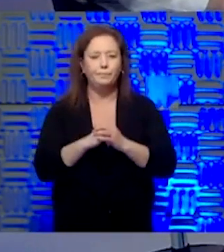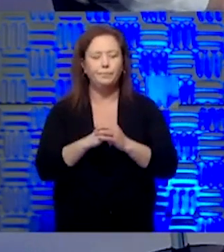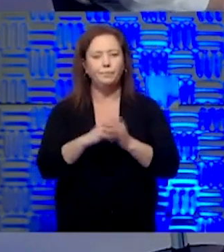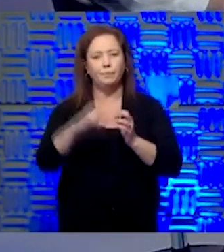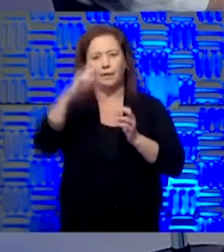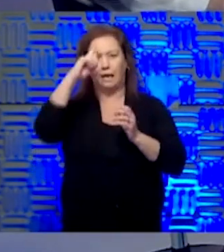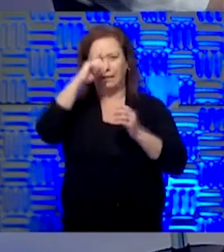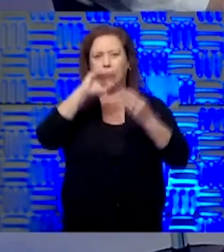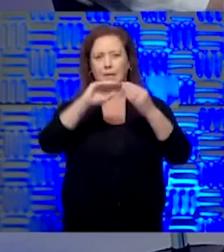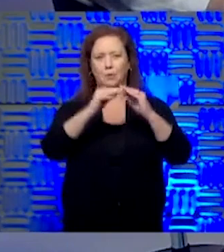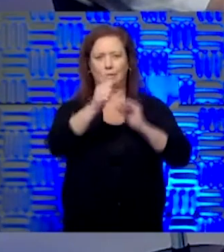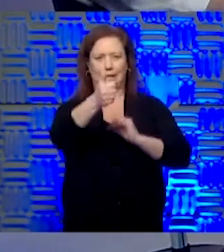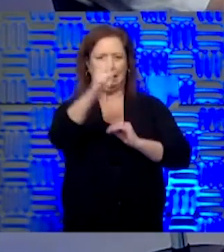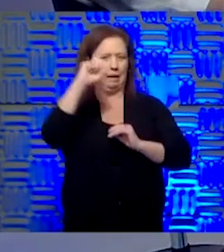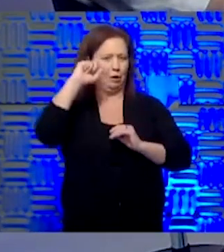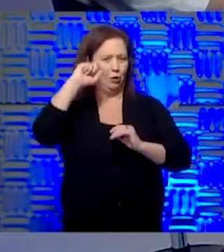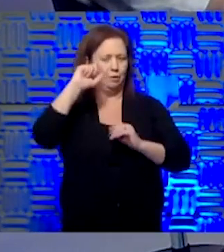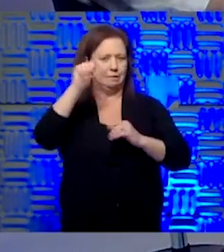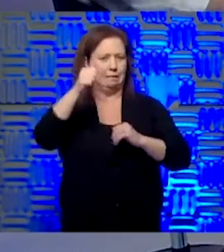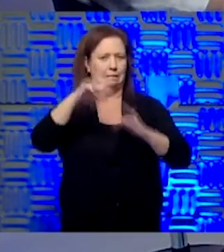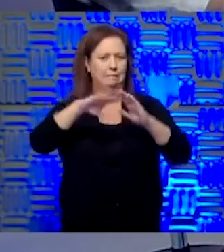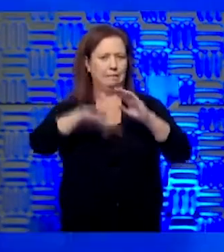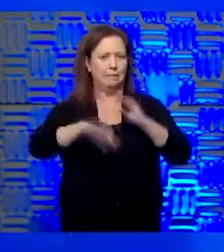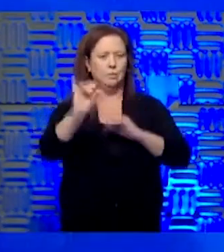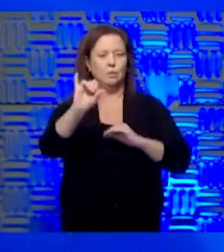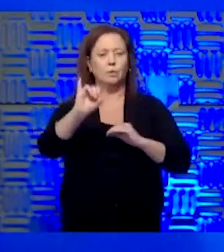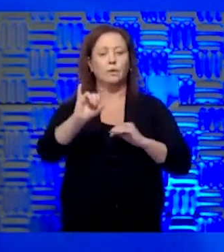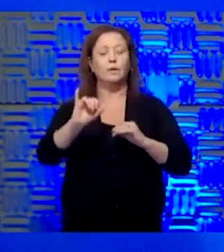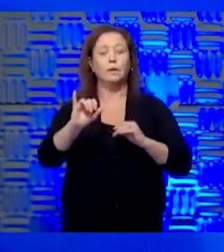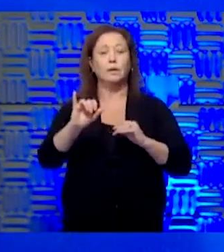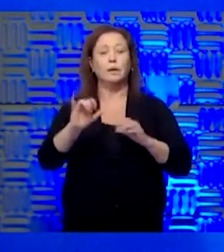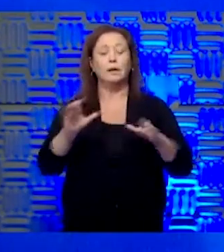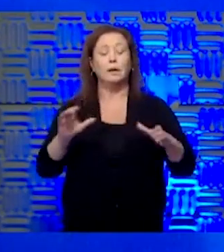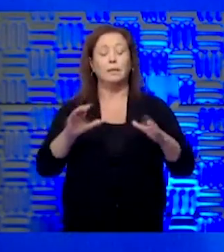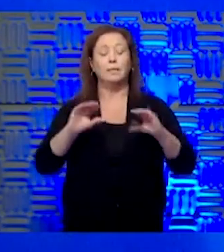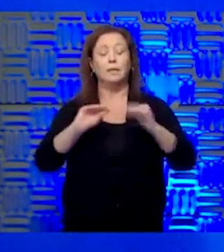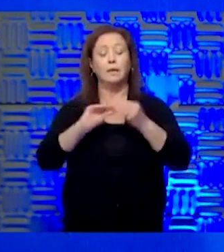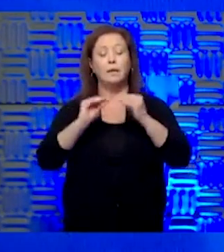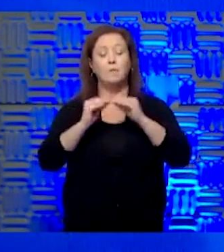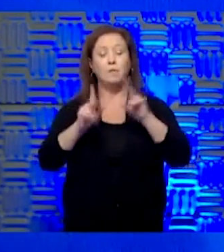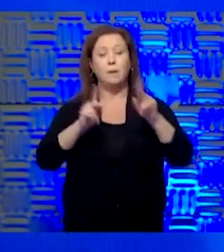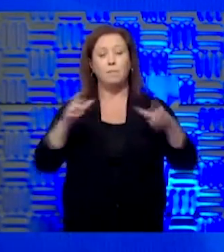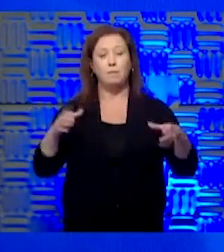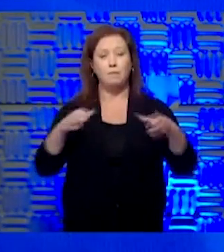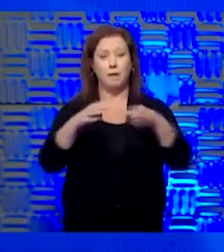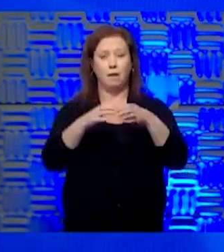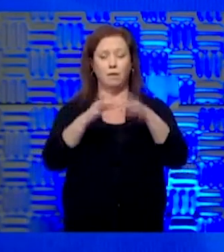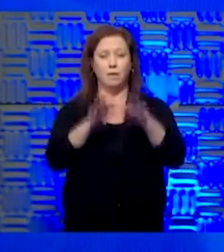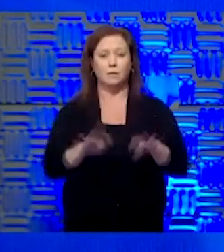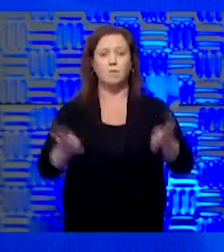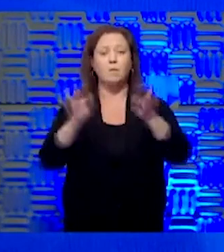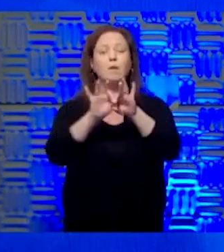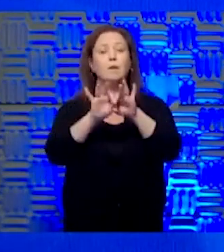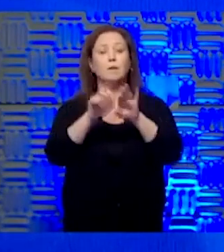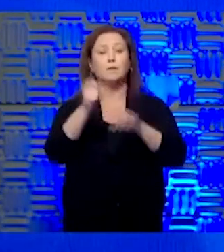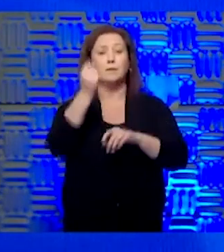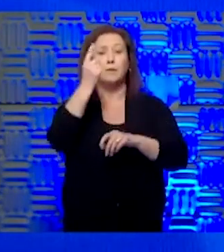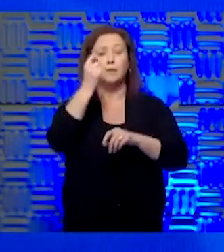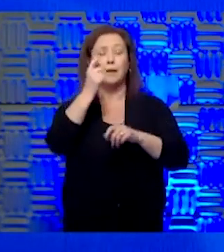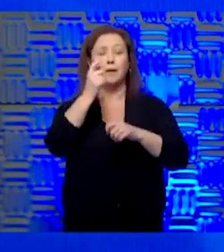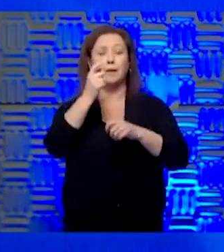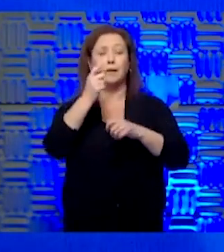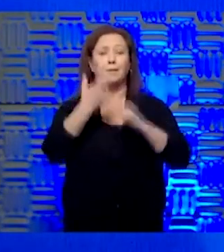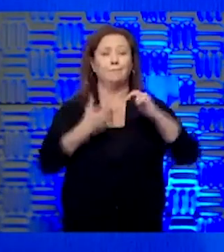is the number I'm hearing. But you know, the number of people in a gathering is really important because it does increase the risk of people